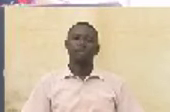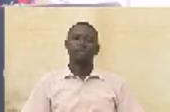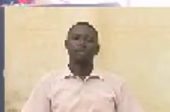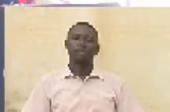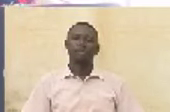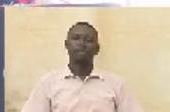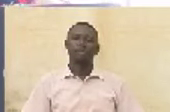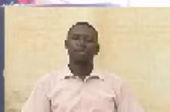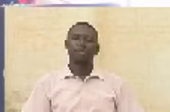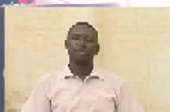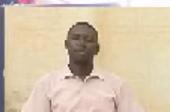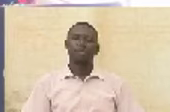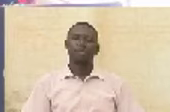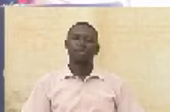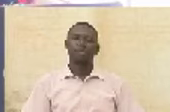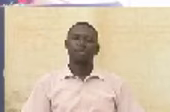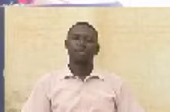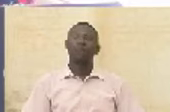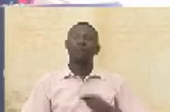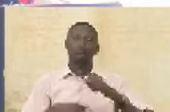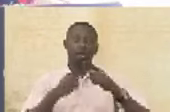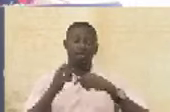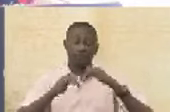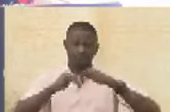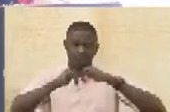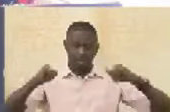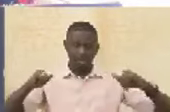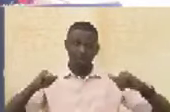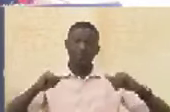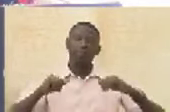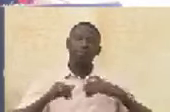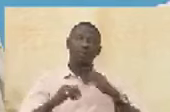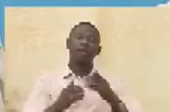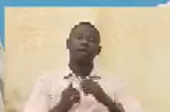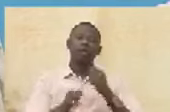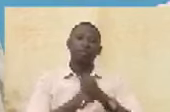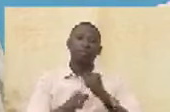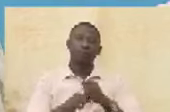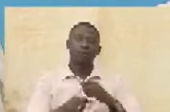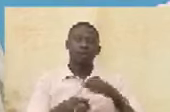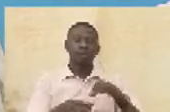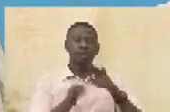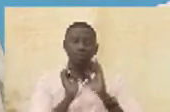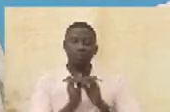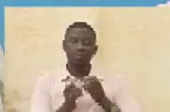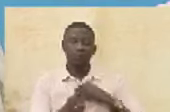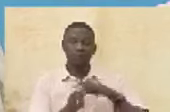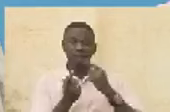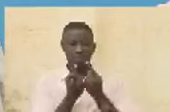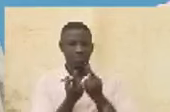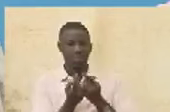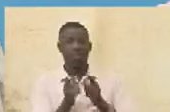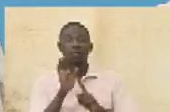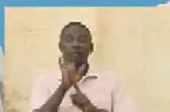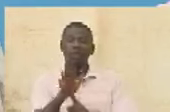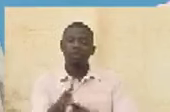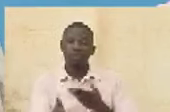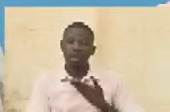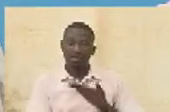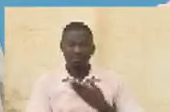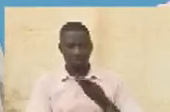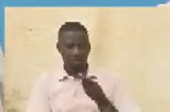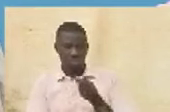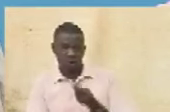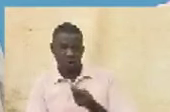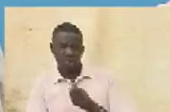mutale ya yataya alandi karakini. After the separation, they made us take out our belongings. If you have money